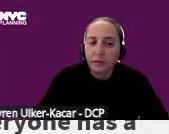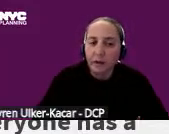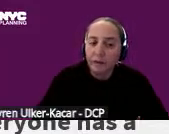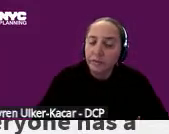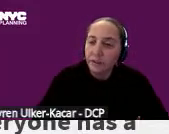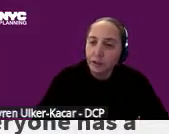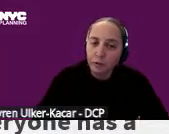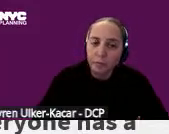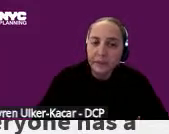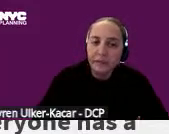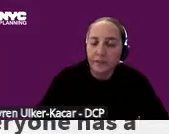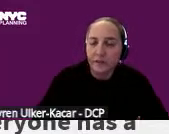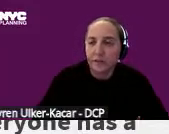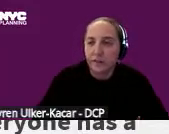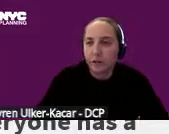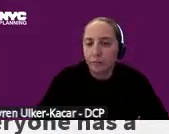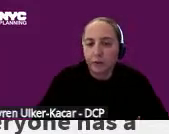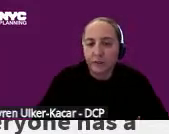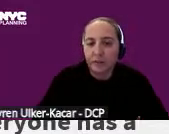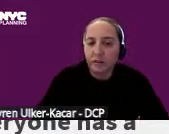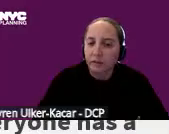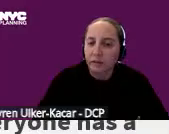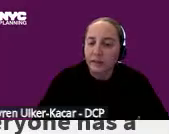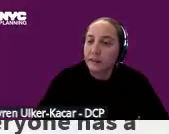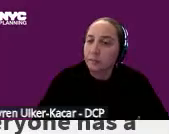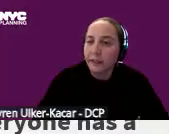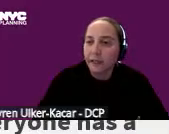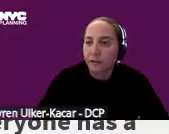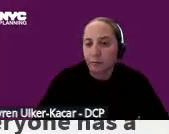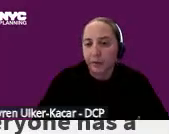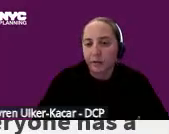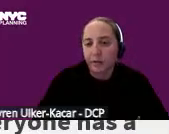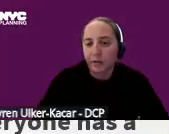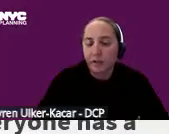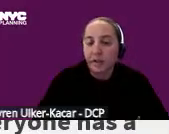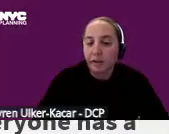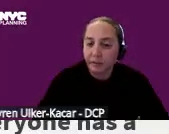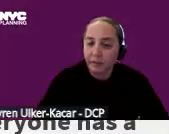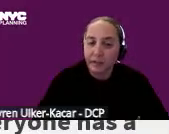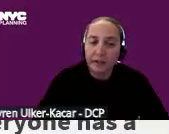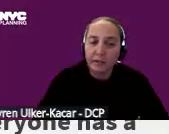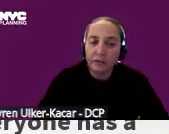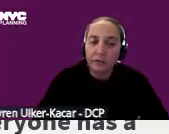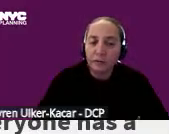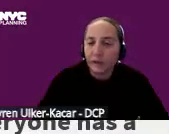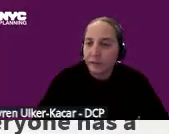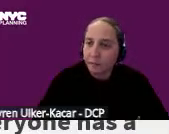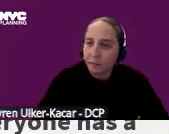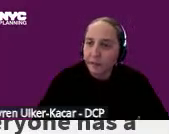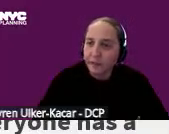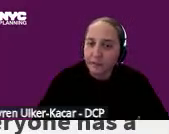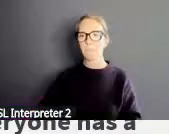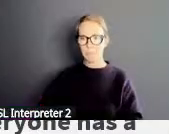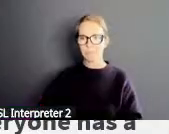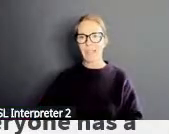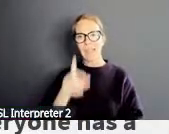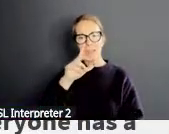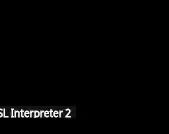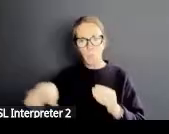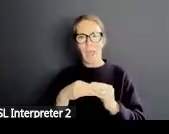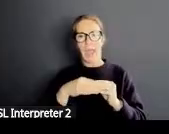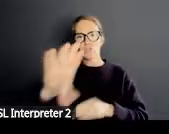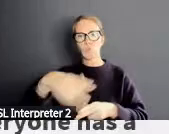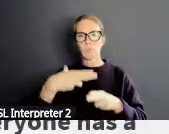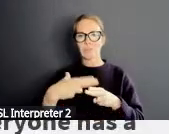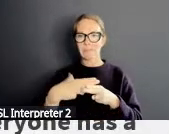you after you complete the registration process on the DCP calendar page, and we will add you to our speakers list in the order